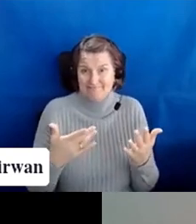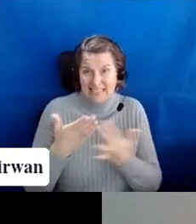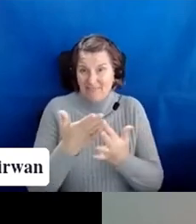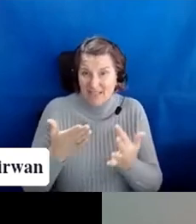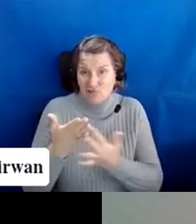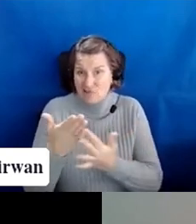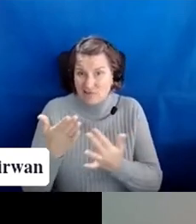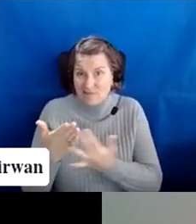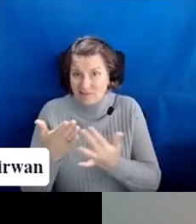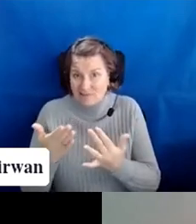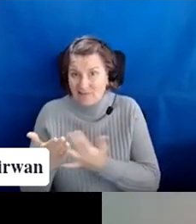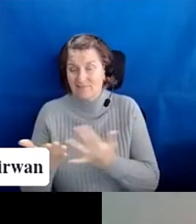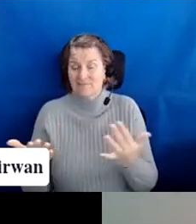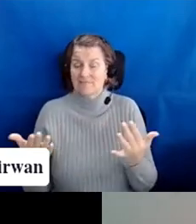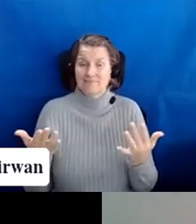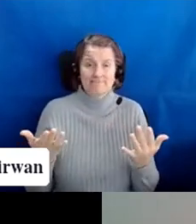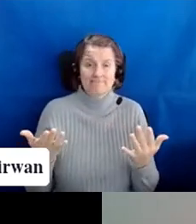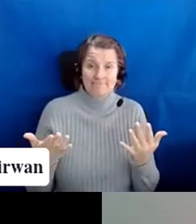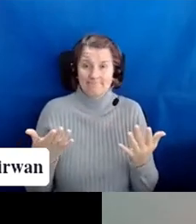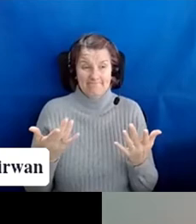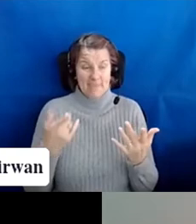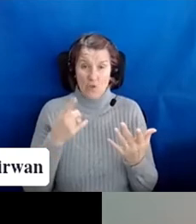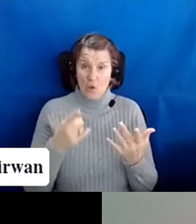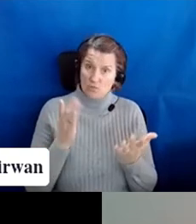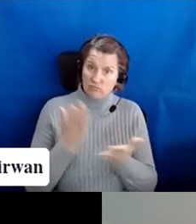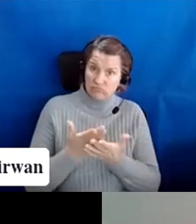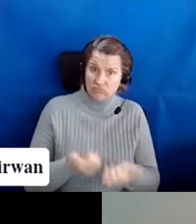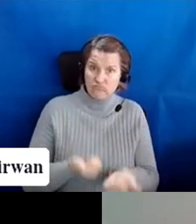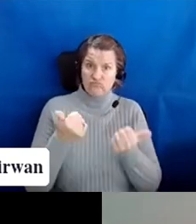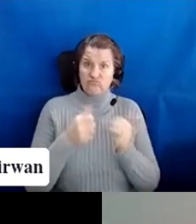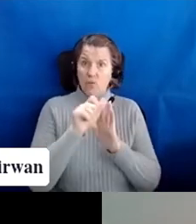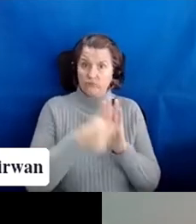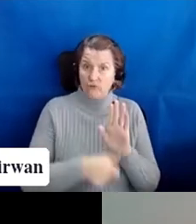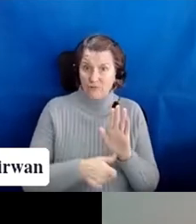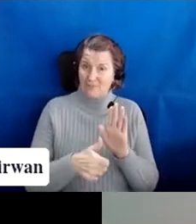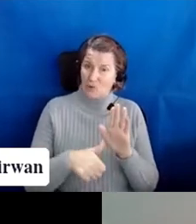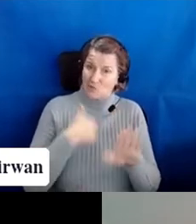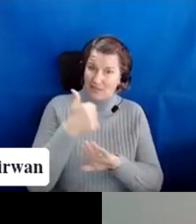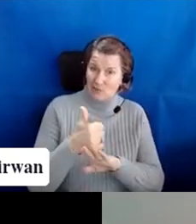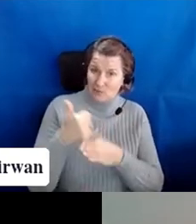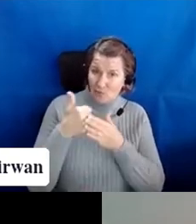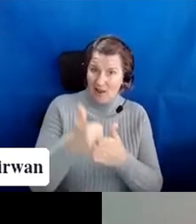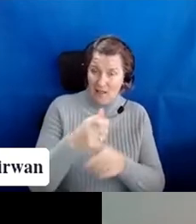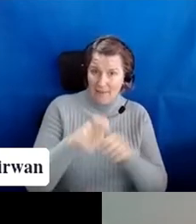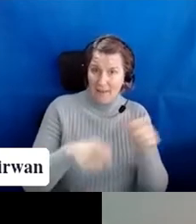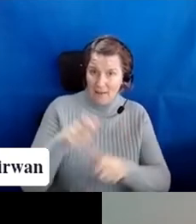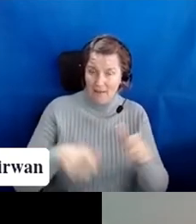these very concise programs that are set out to help people? So I